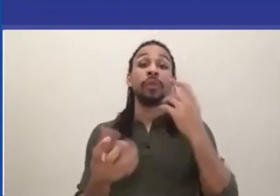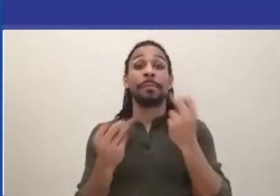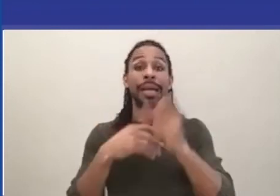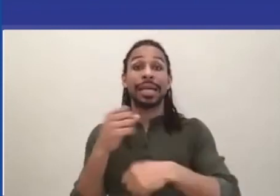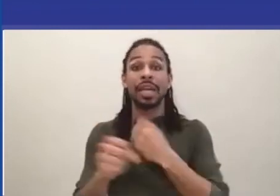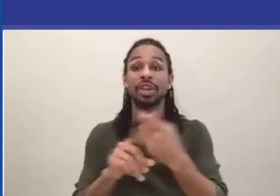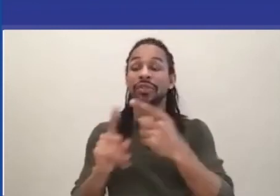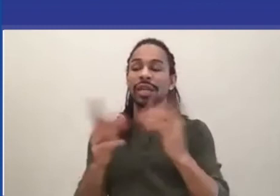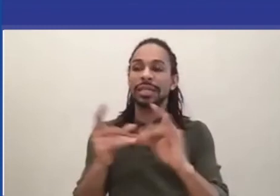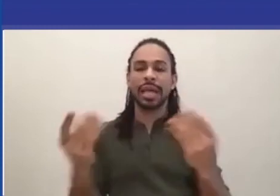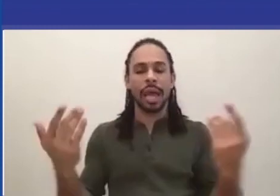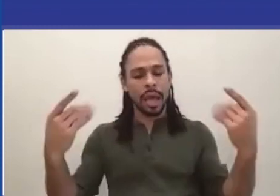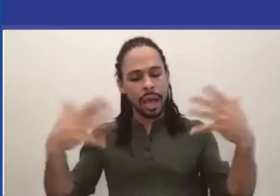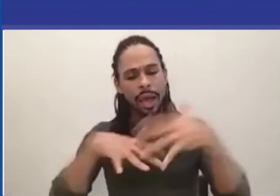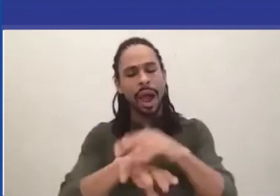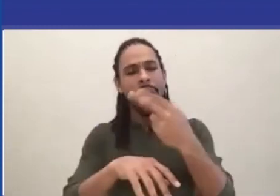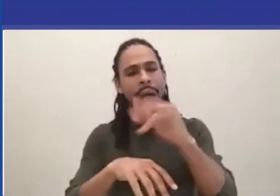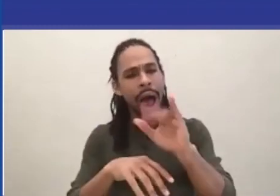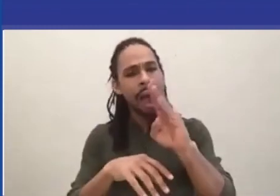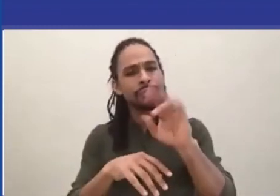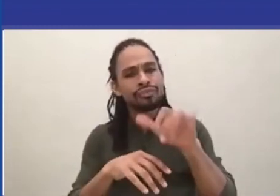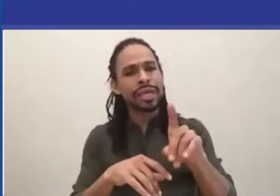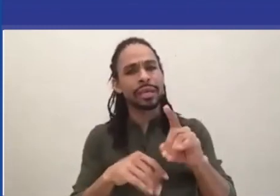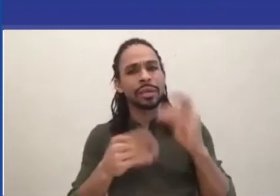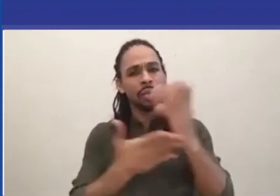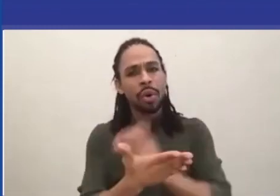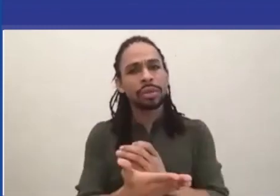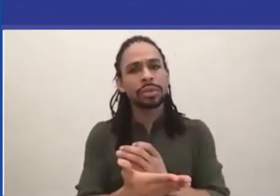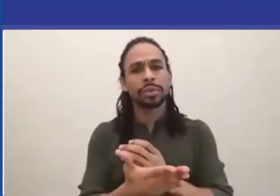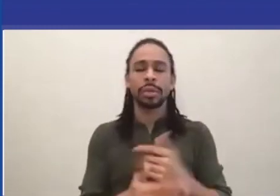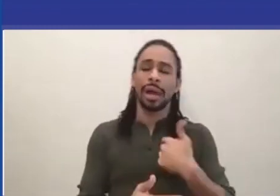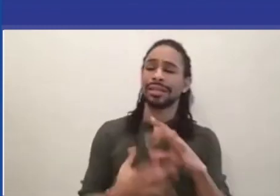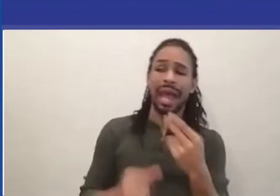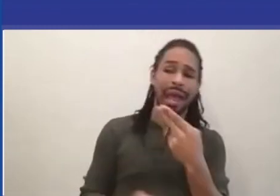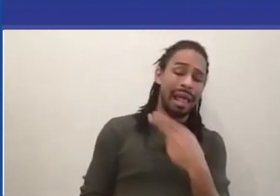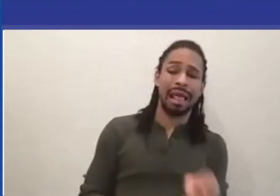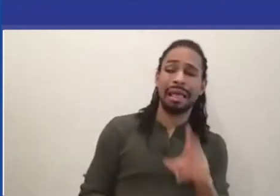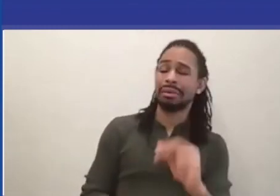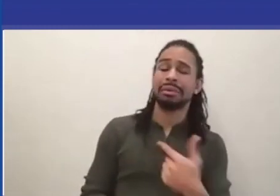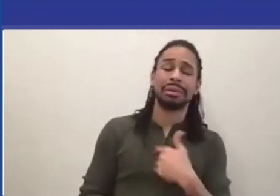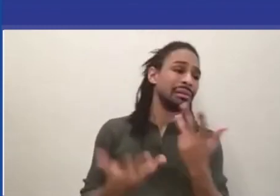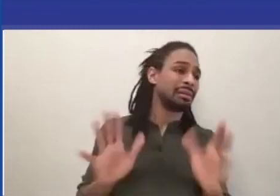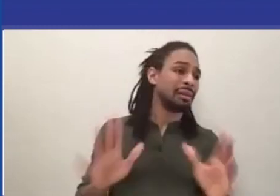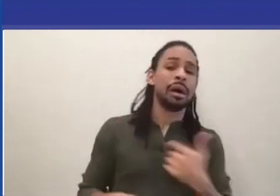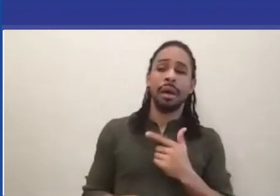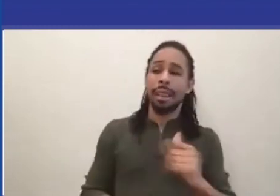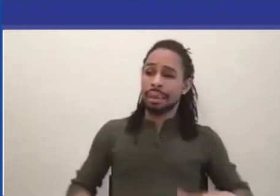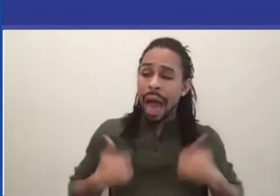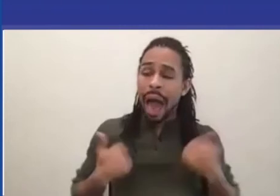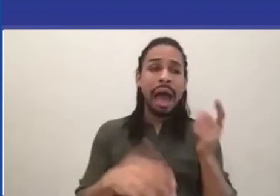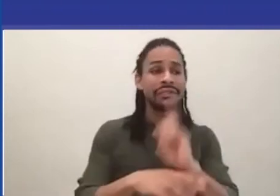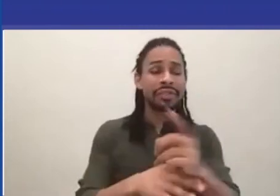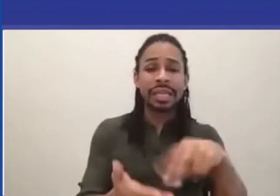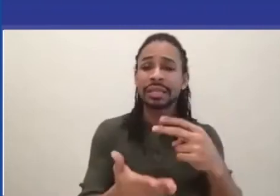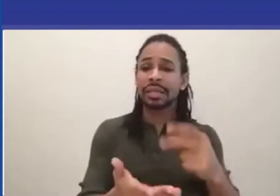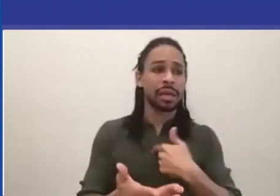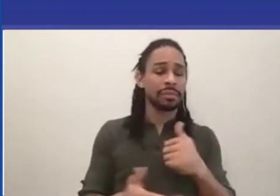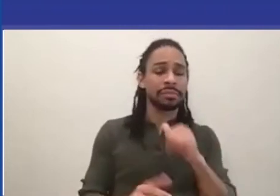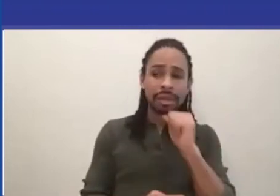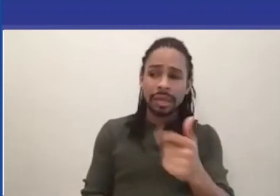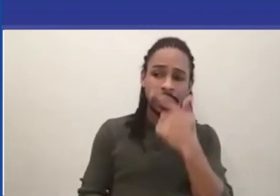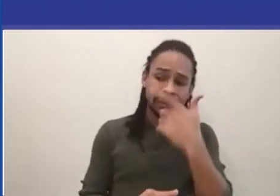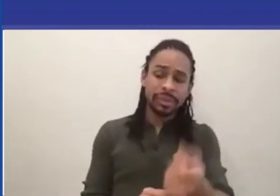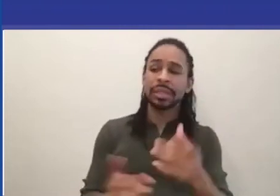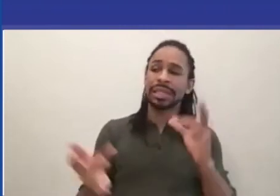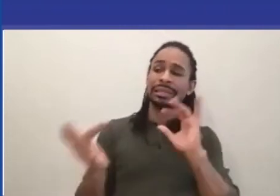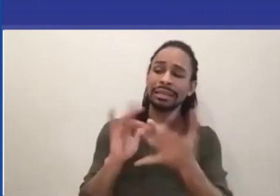hell no. I didn't care. I was going to go into that classroom because I felt that it was necessary.